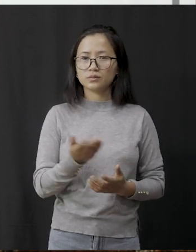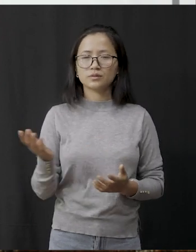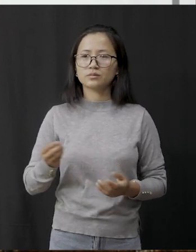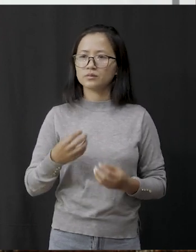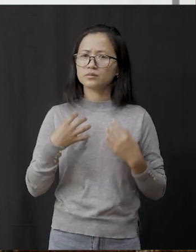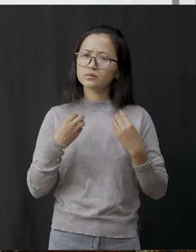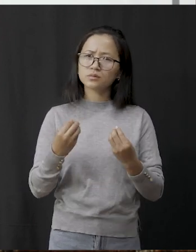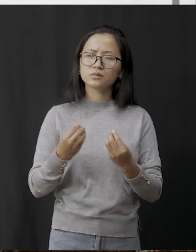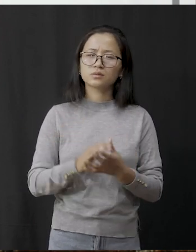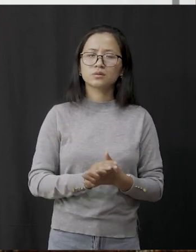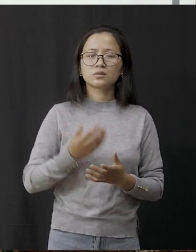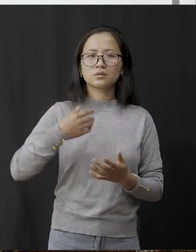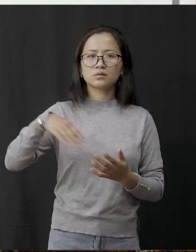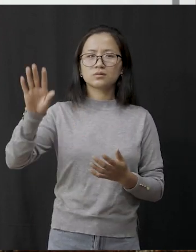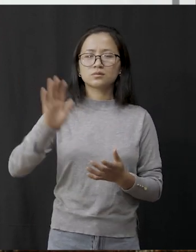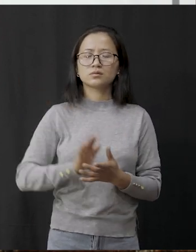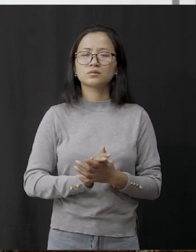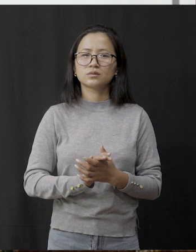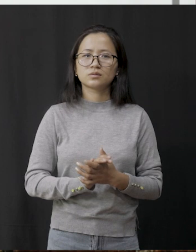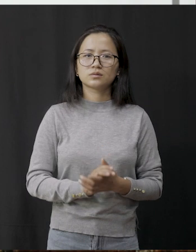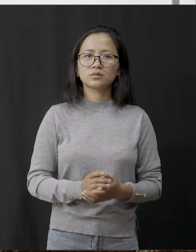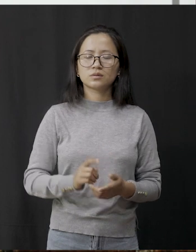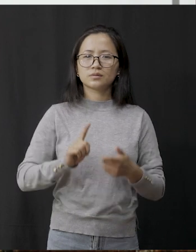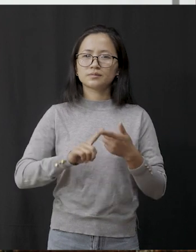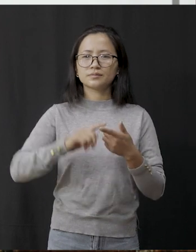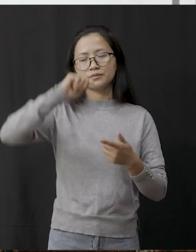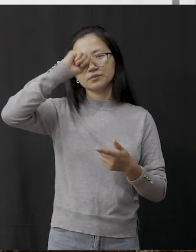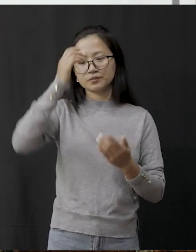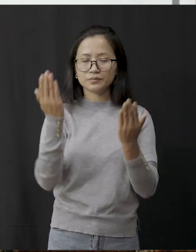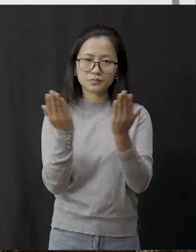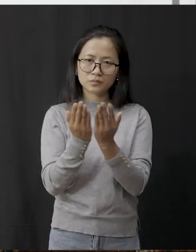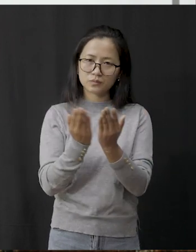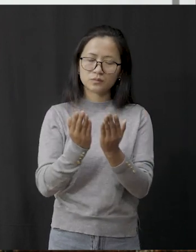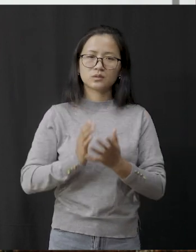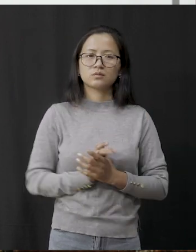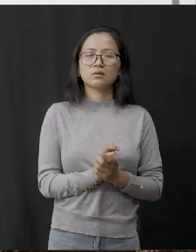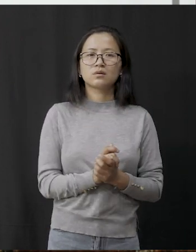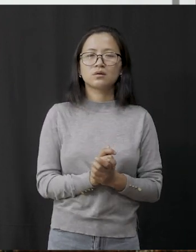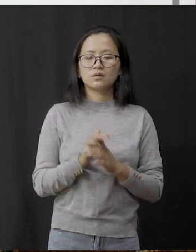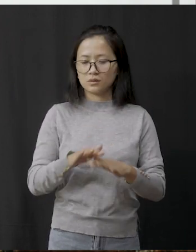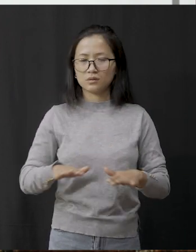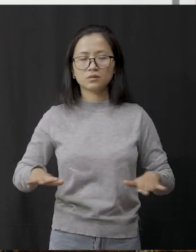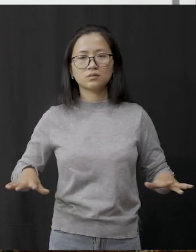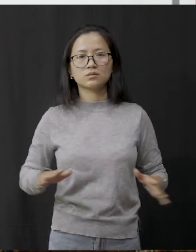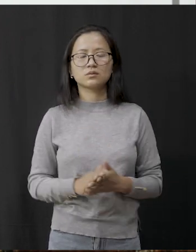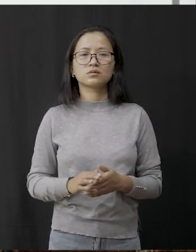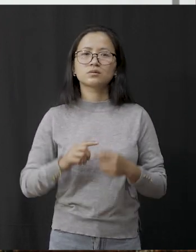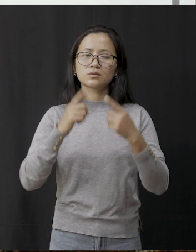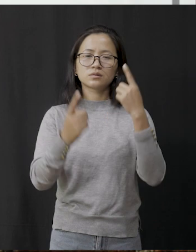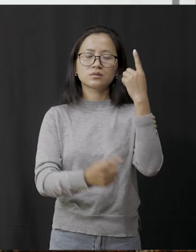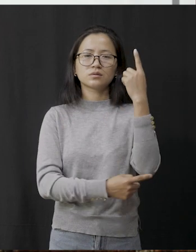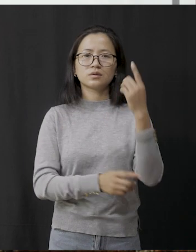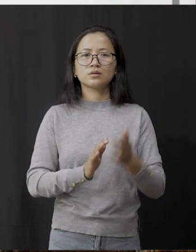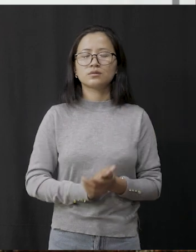to school and they deserve to get educated. Okay? So students, that comes to the